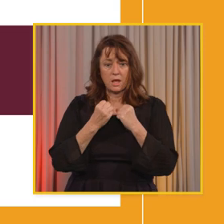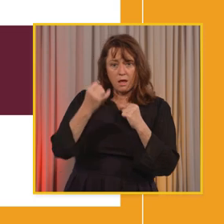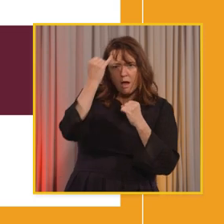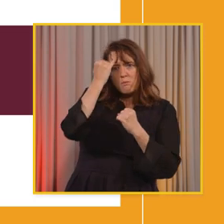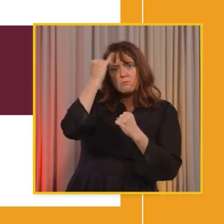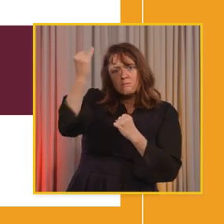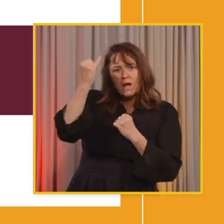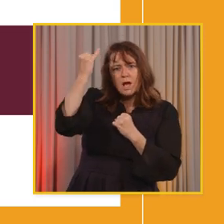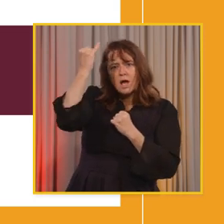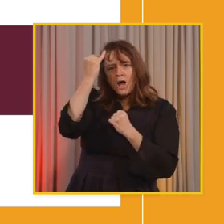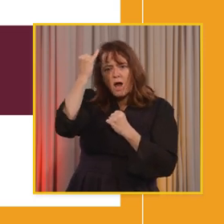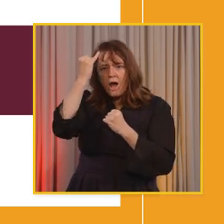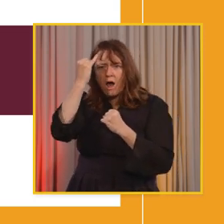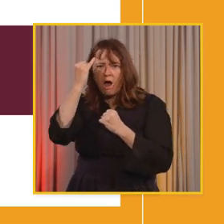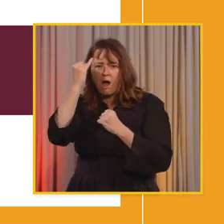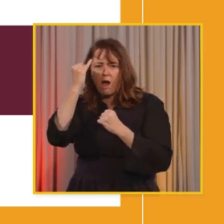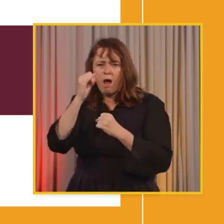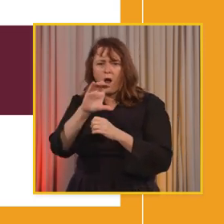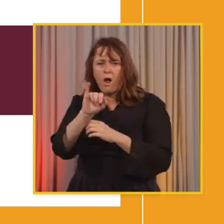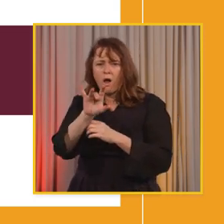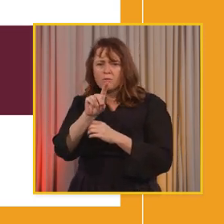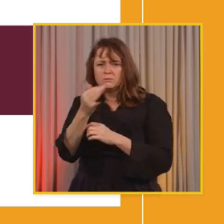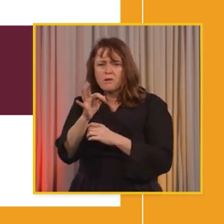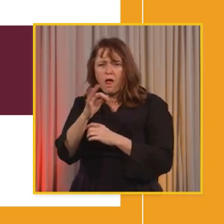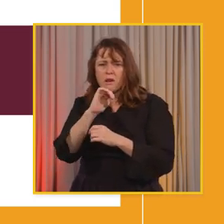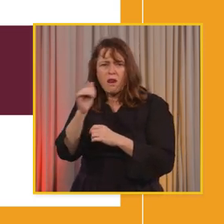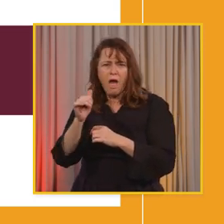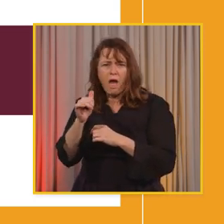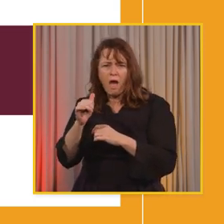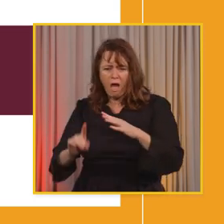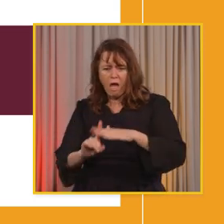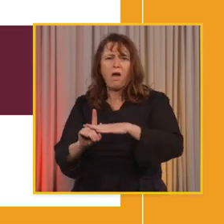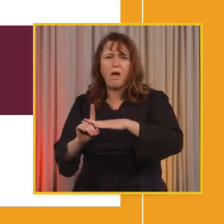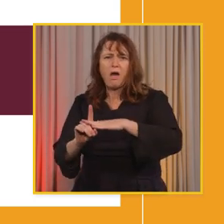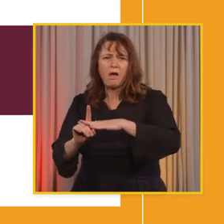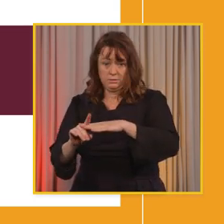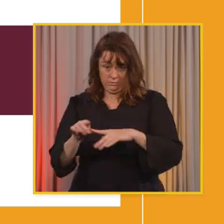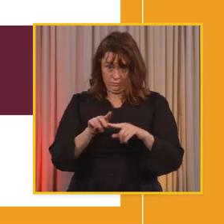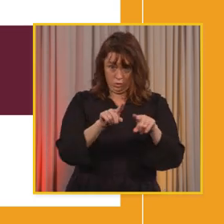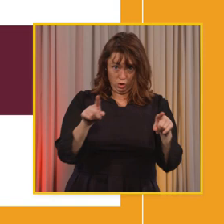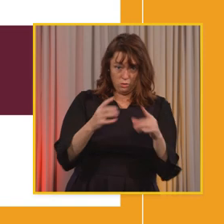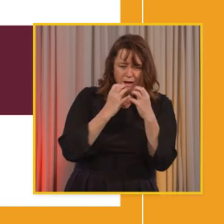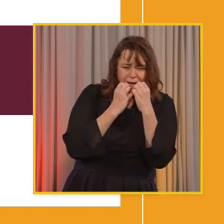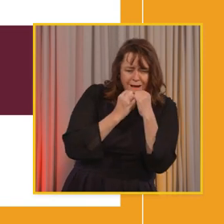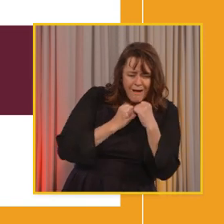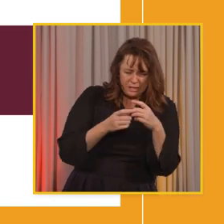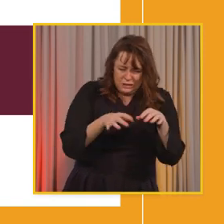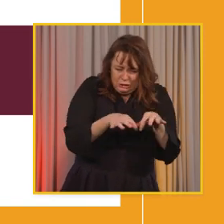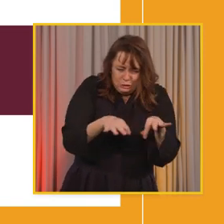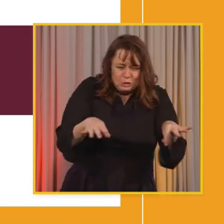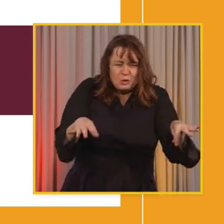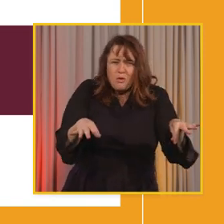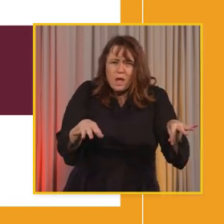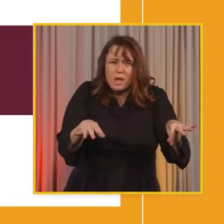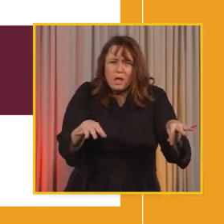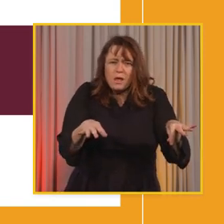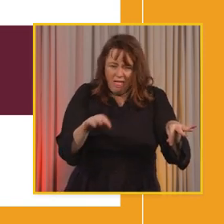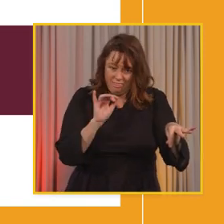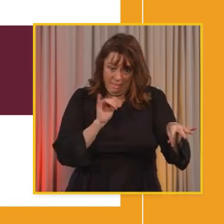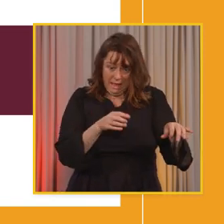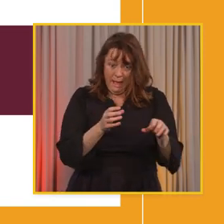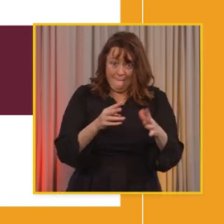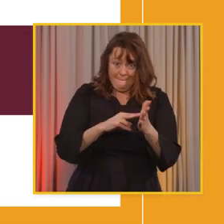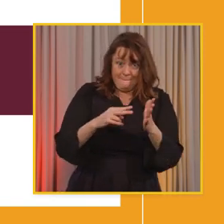Try to imagine that the COVID-19 virus never existed. Would you value your degree or certificate the same way? Would it mean as